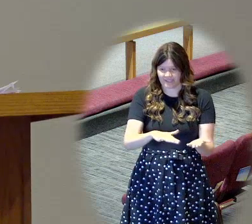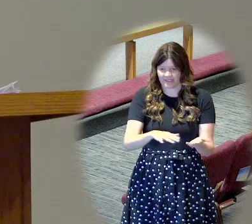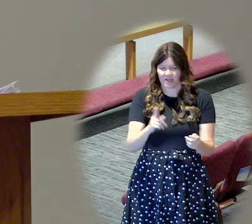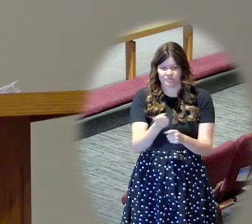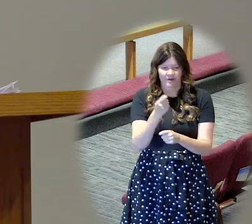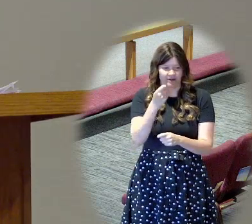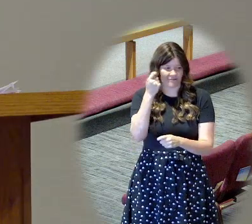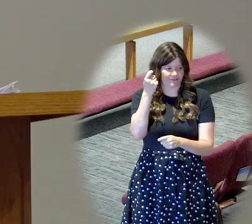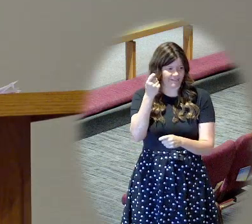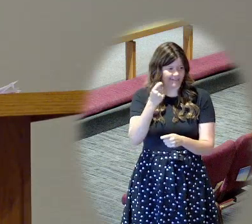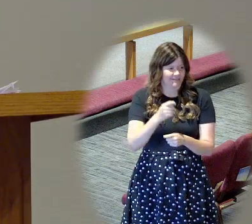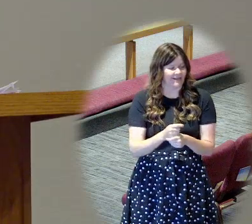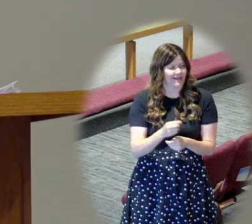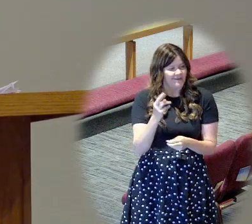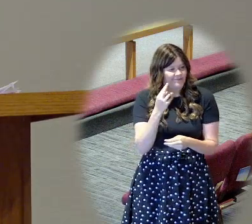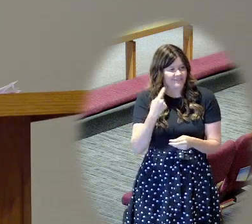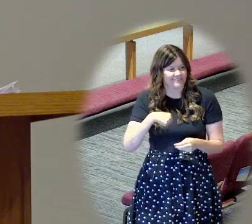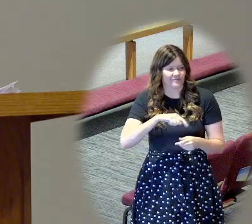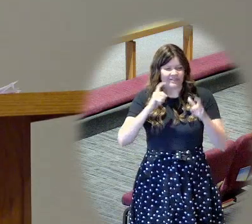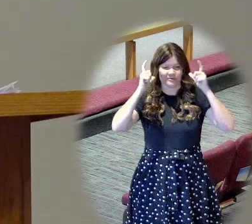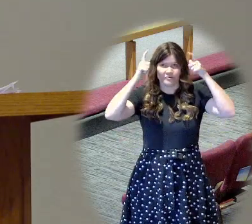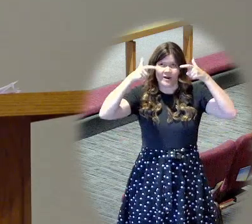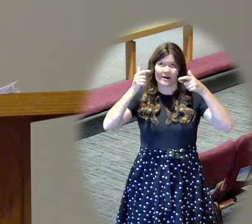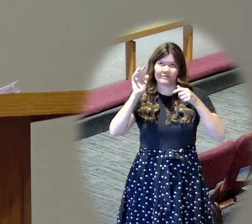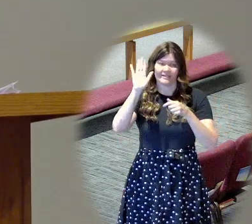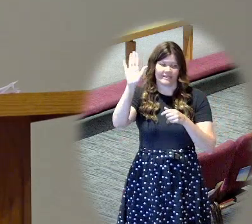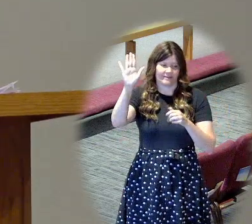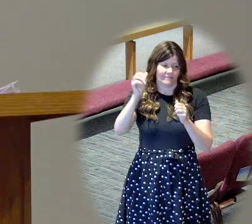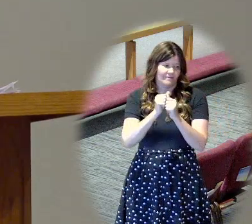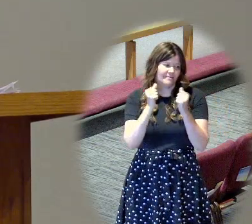The reason why we crown him with many crowns.